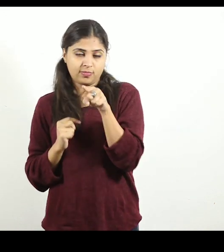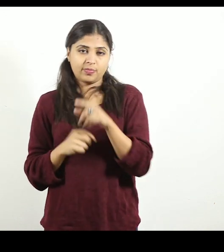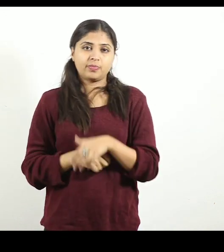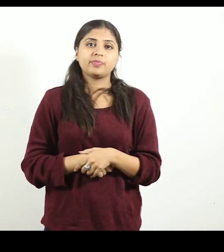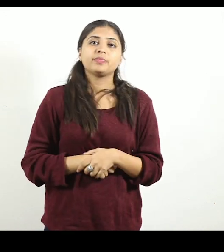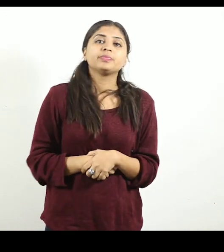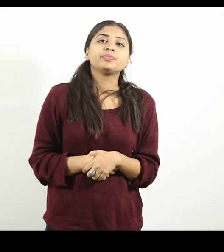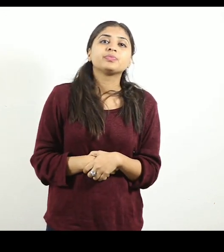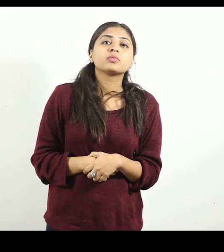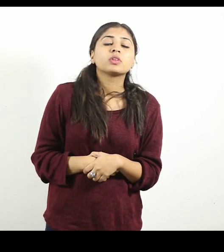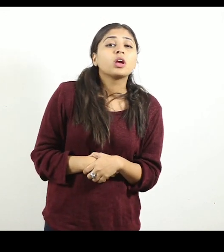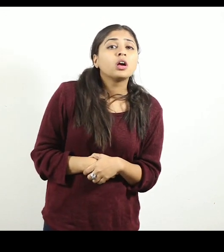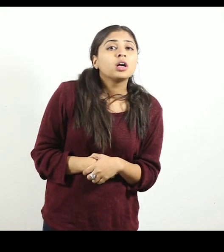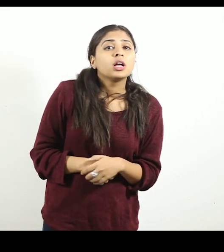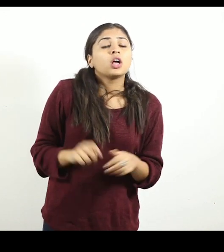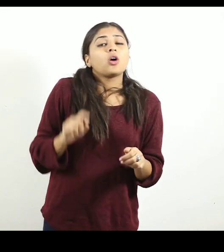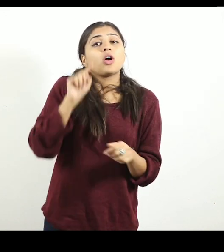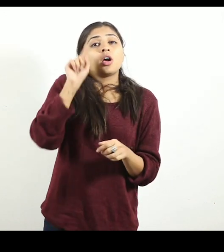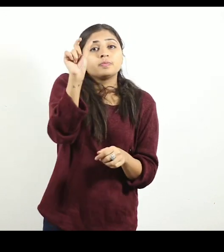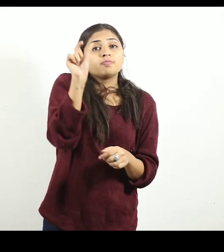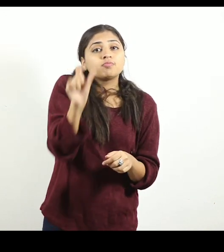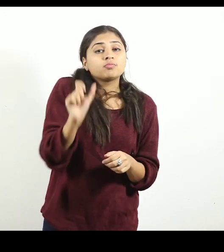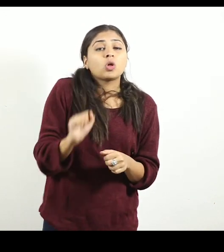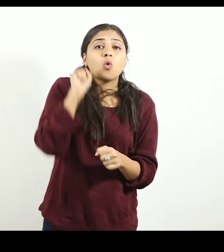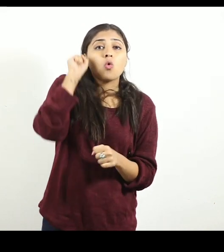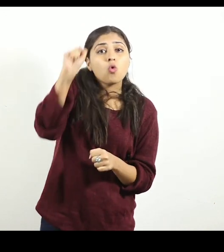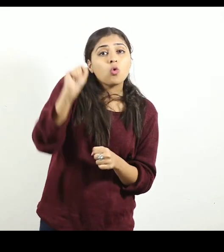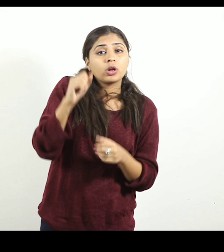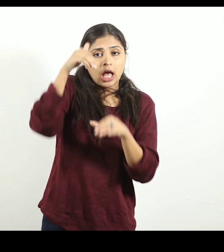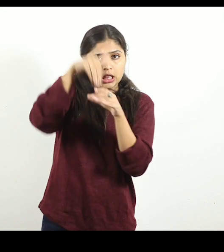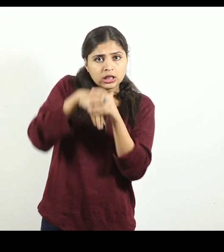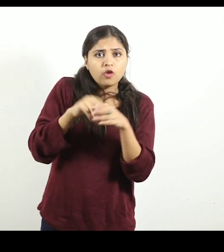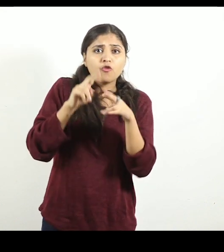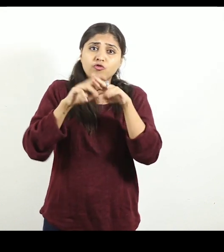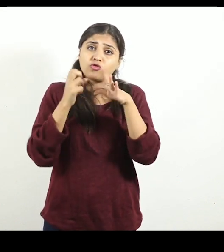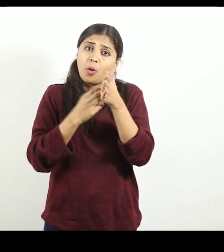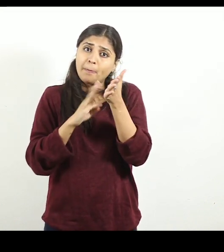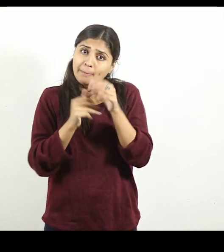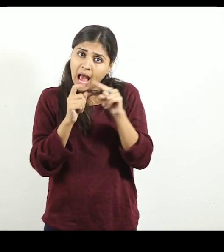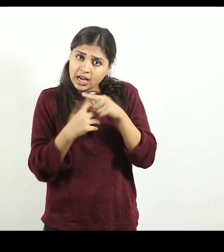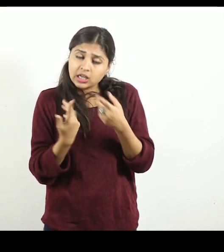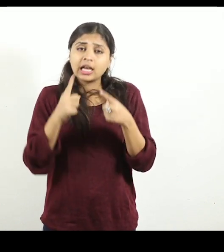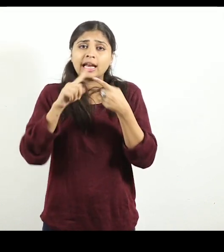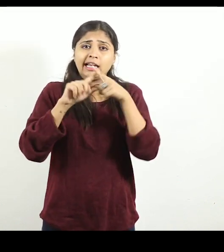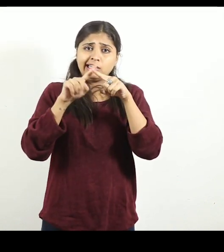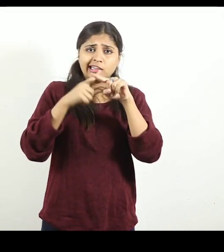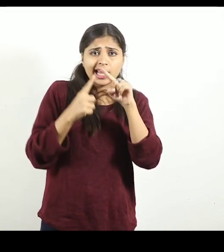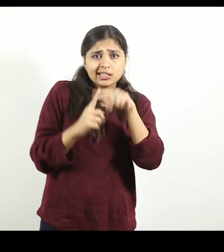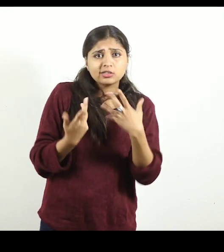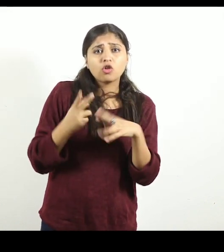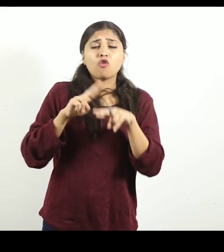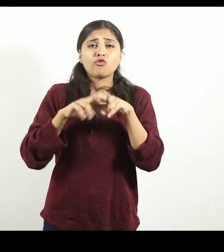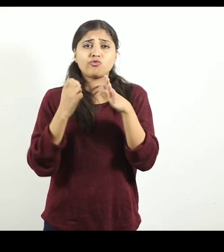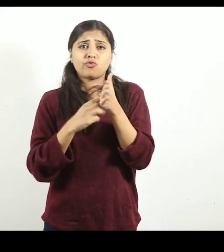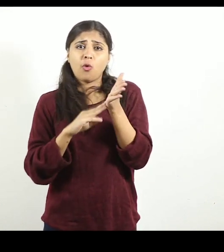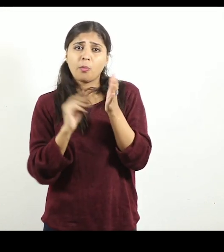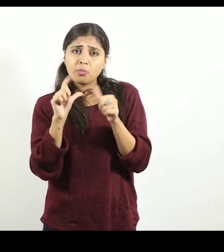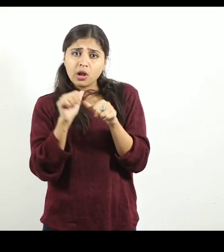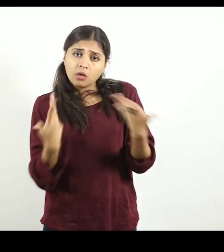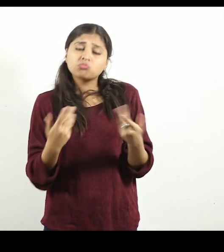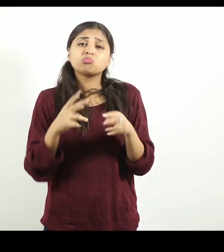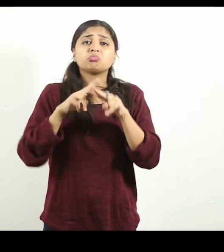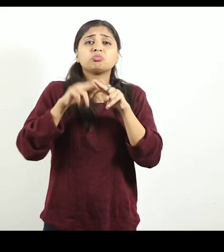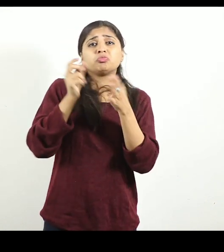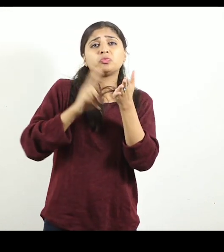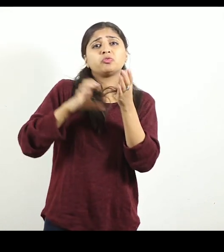Cell content. Each cell can contain its own text, formatting, comments, formulas, and